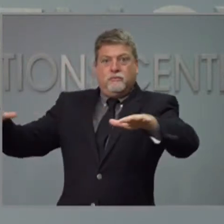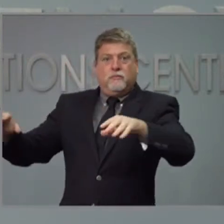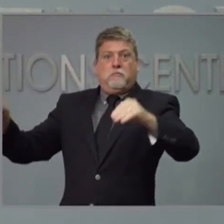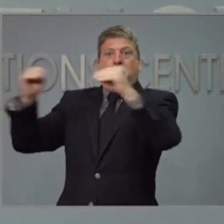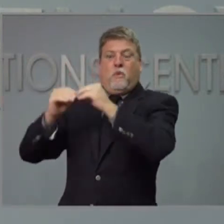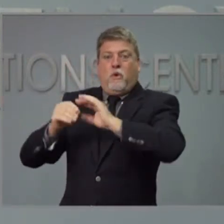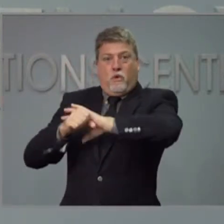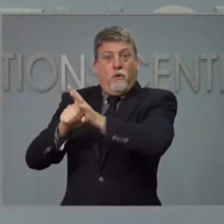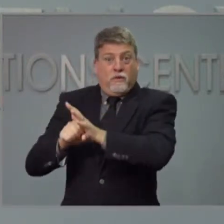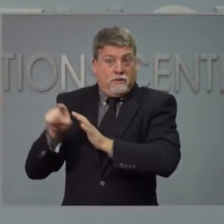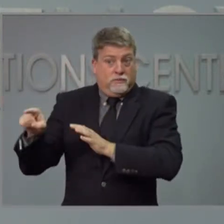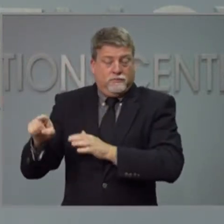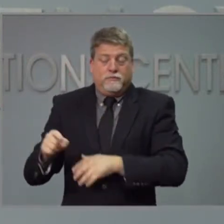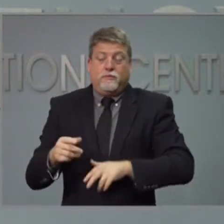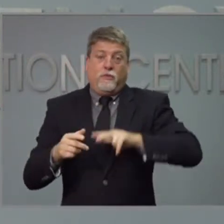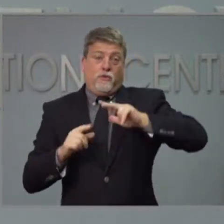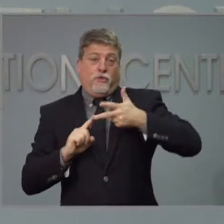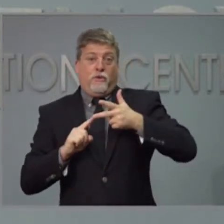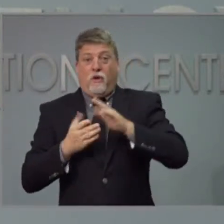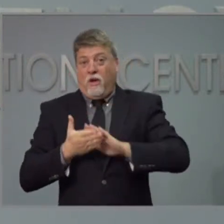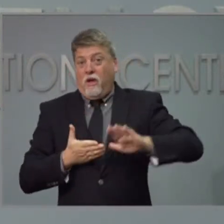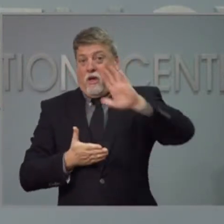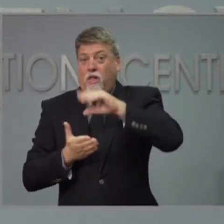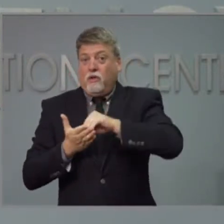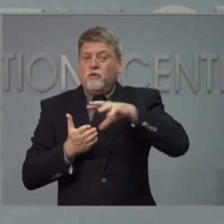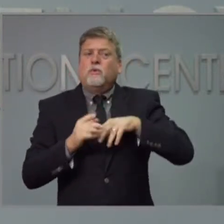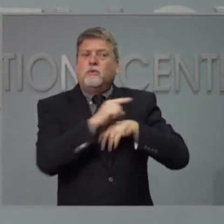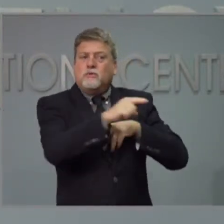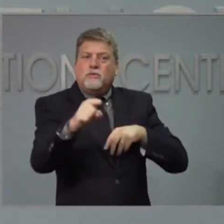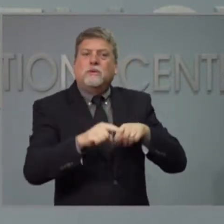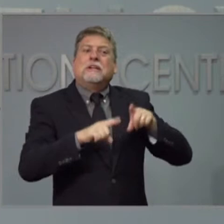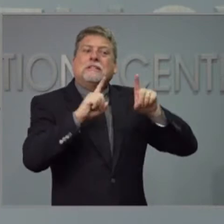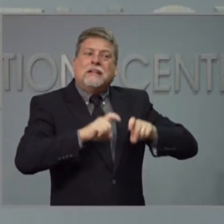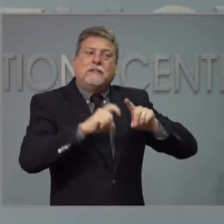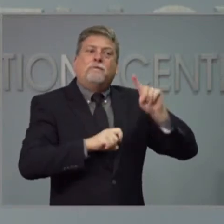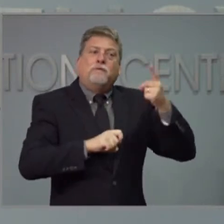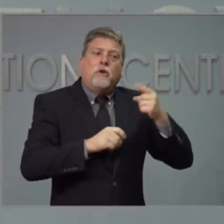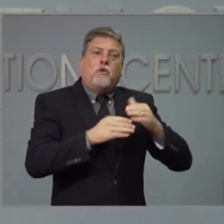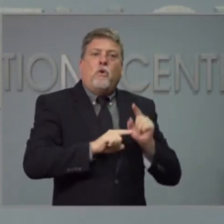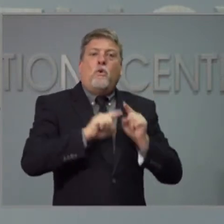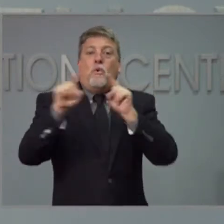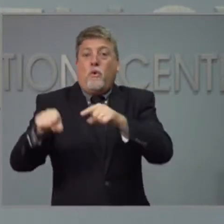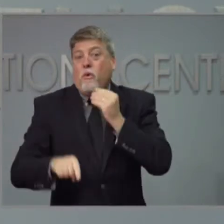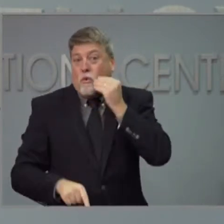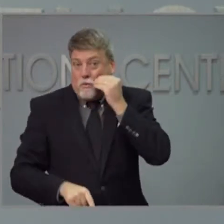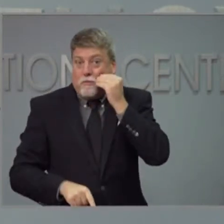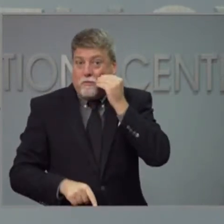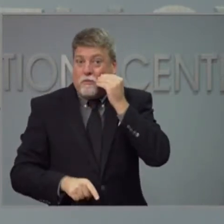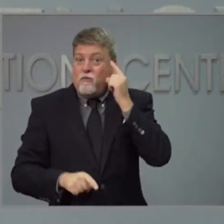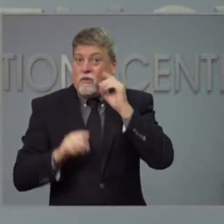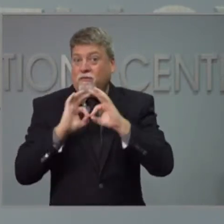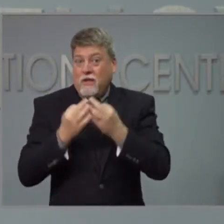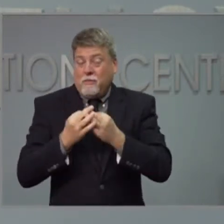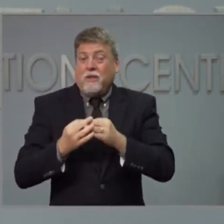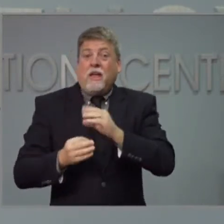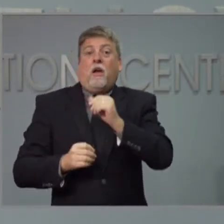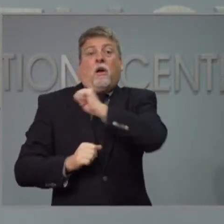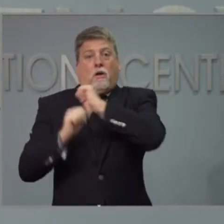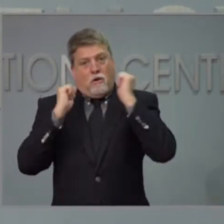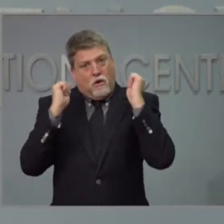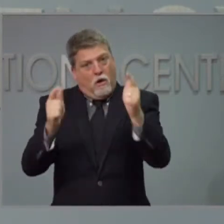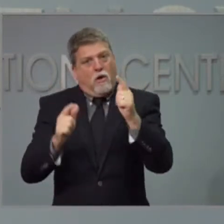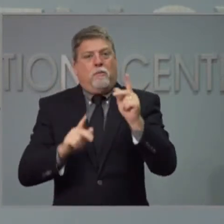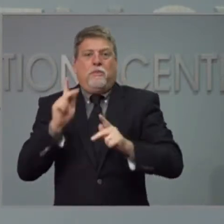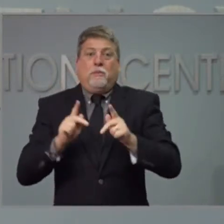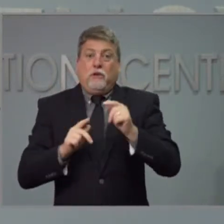virus. And third, college students should get tested before heading home, and anyone traveling or gathering before the holidays should